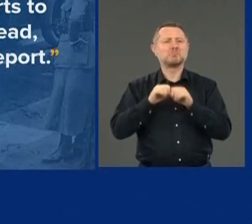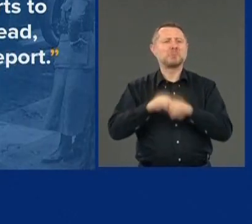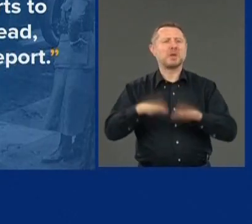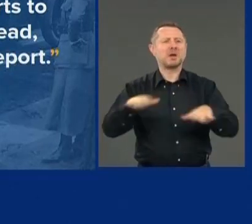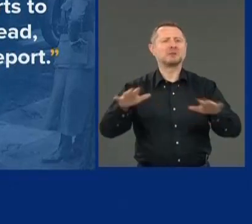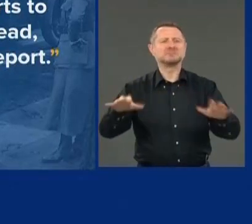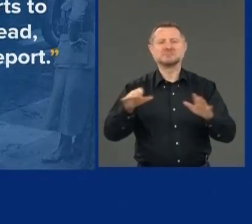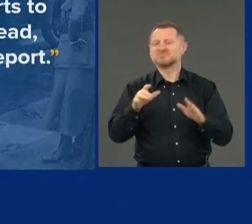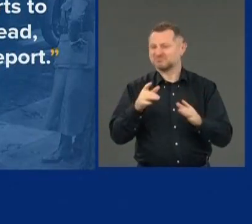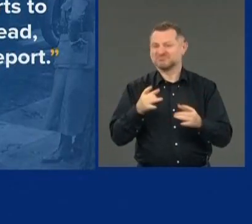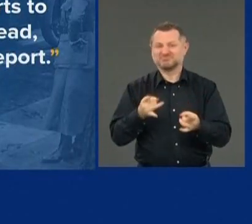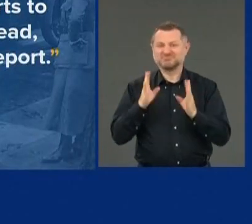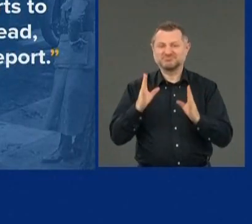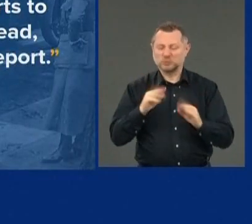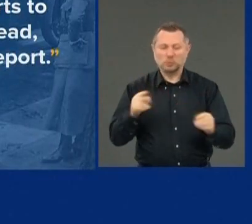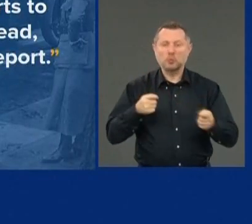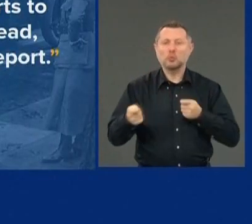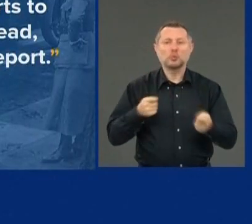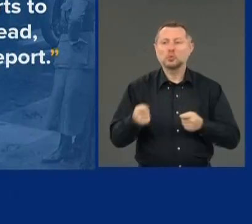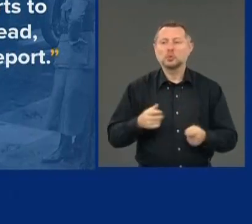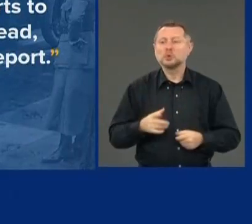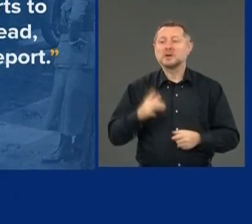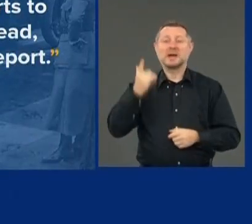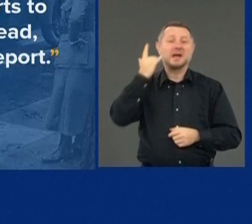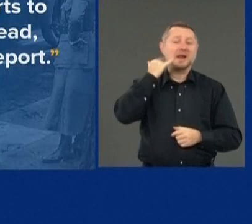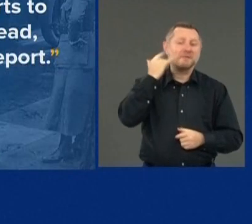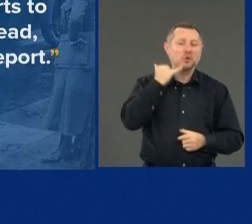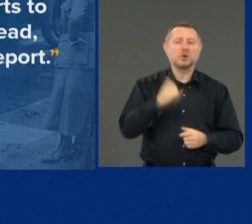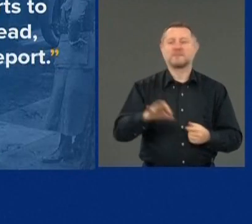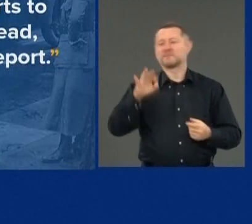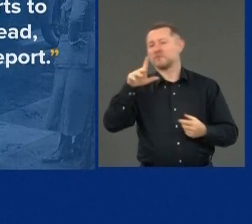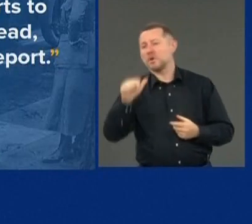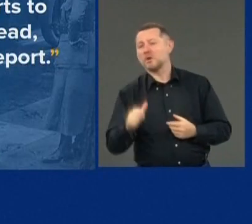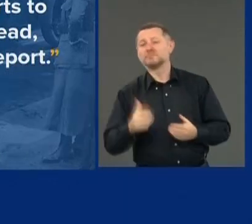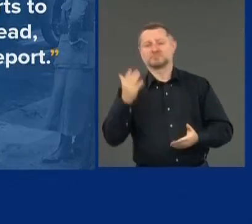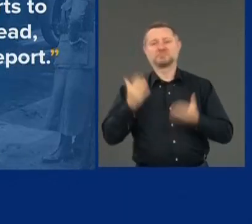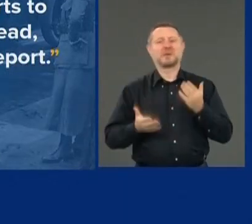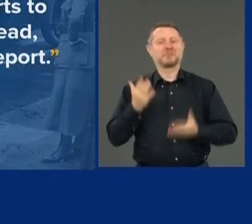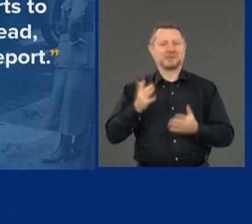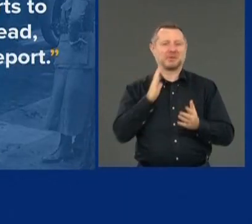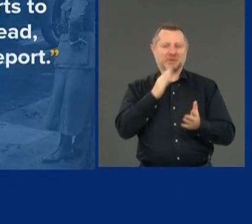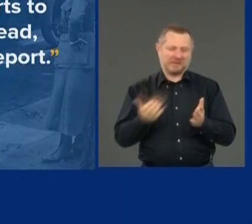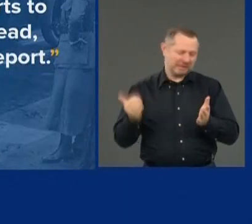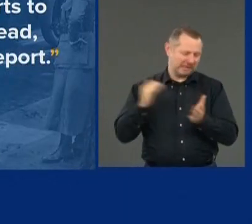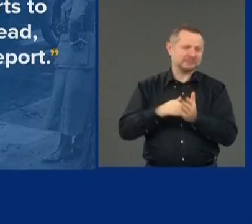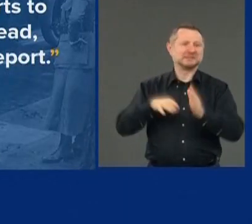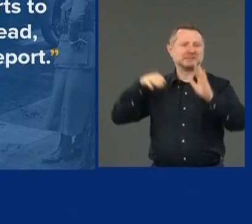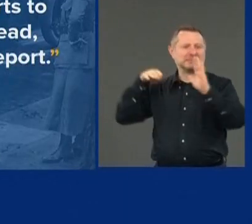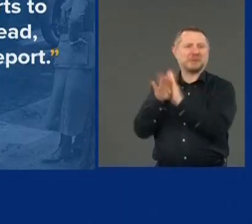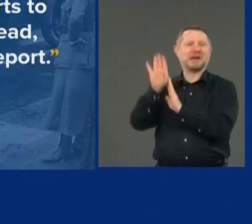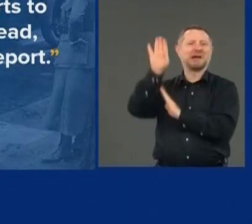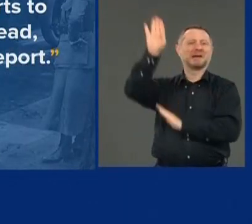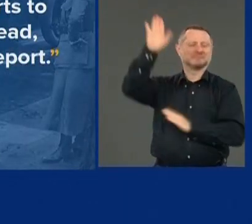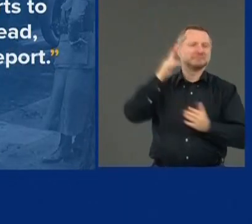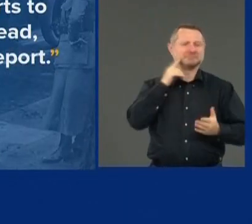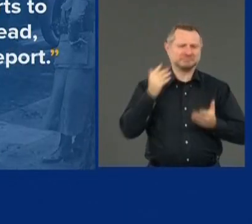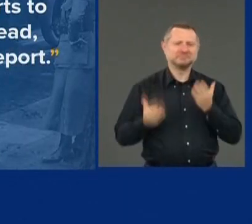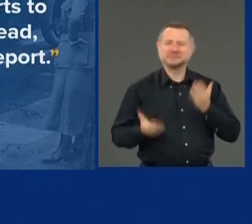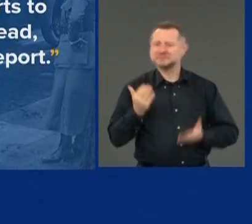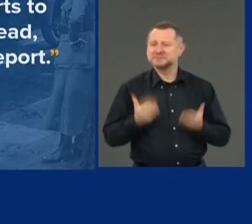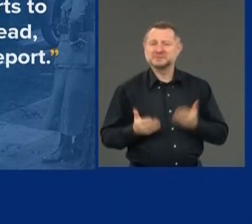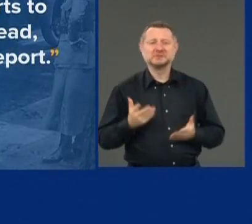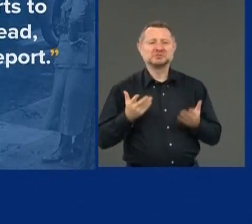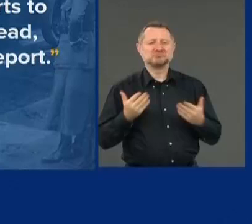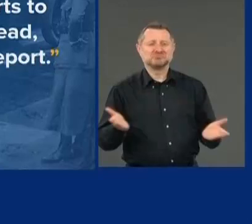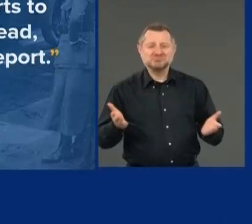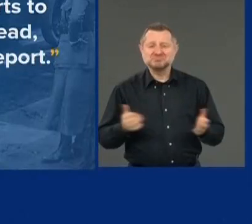virus. They're talking about California and Florida may still see a spike in the number of deaths, okay?